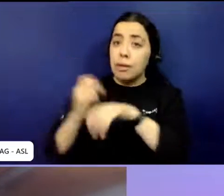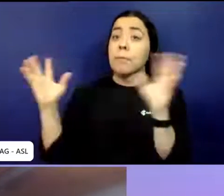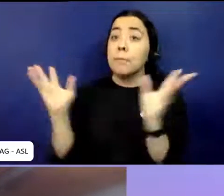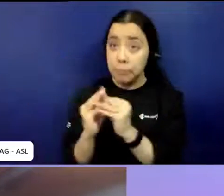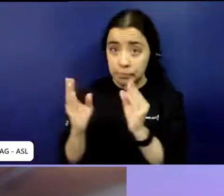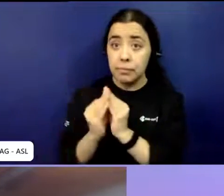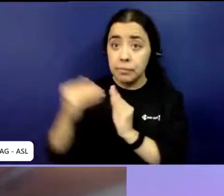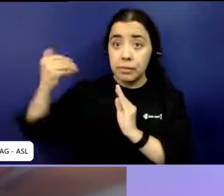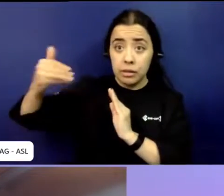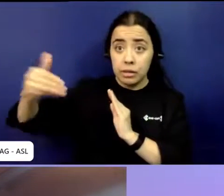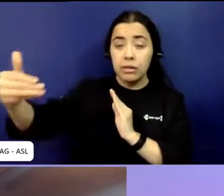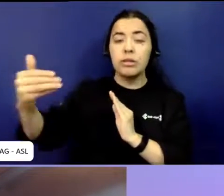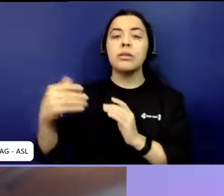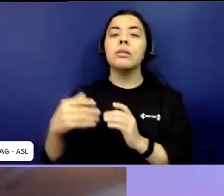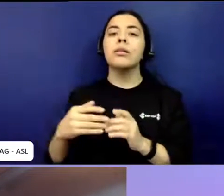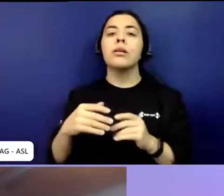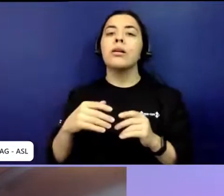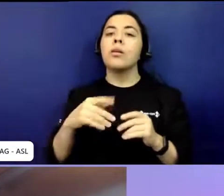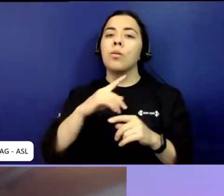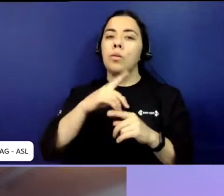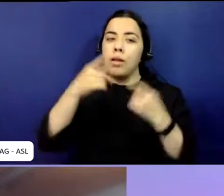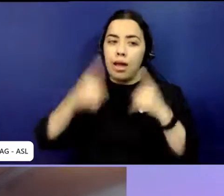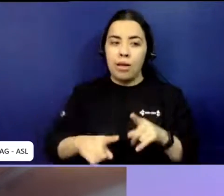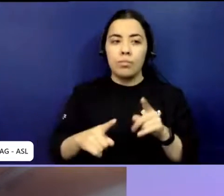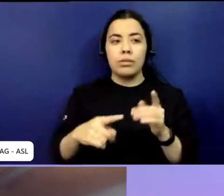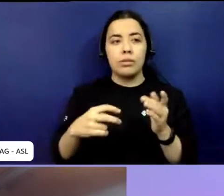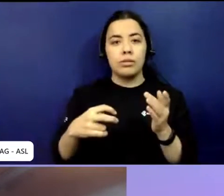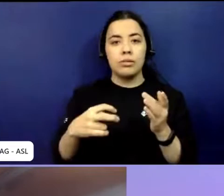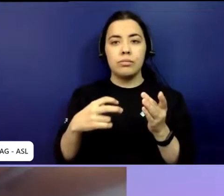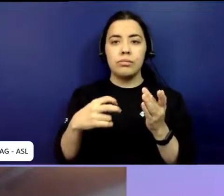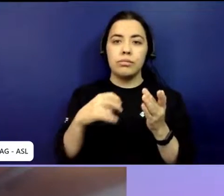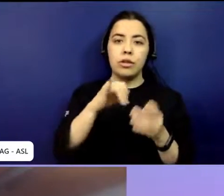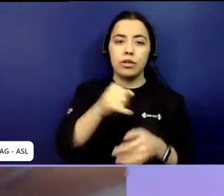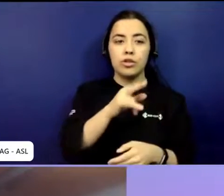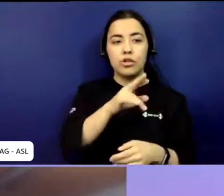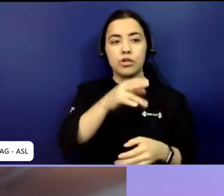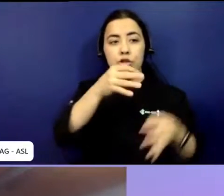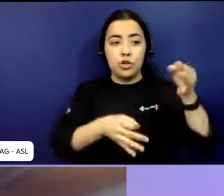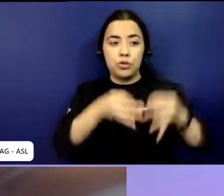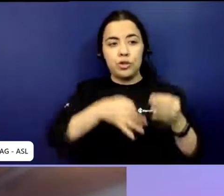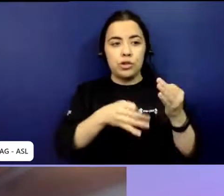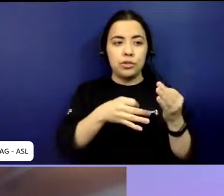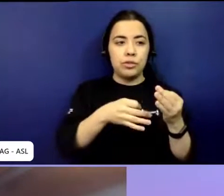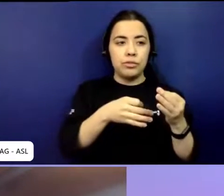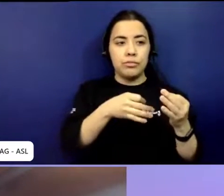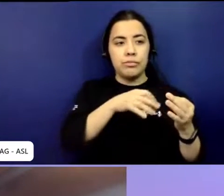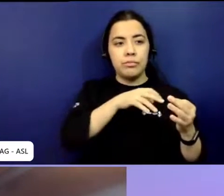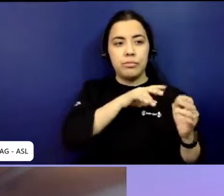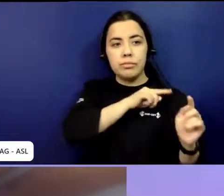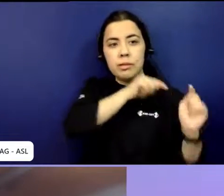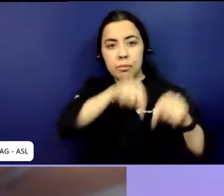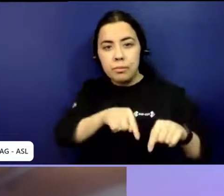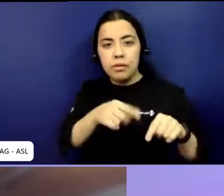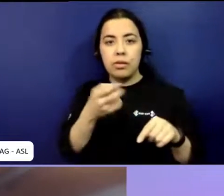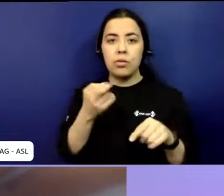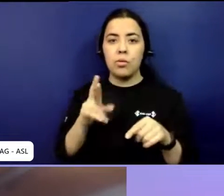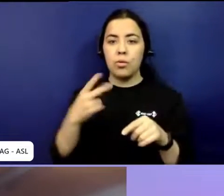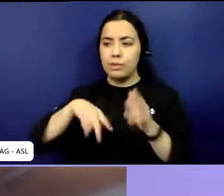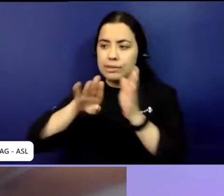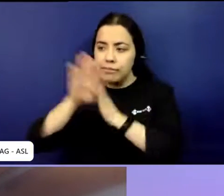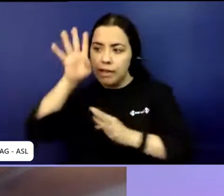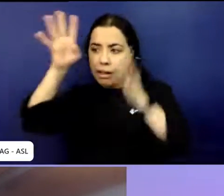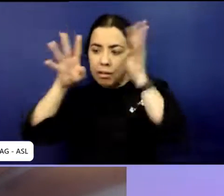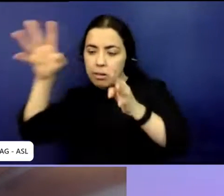when JIRA tickets are being put in, when we're developing something, I will go in and I'll put acceptance